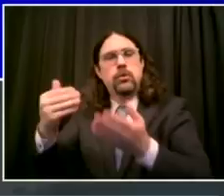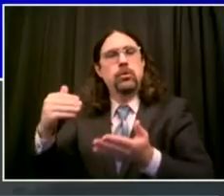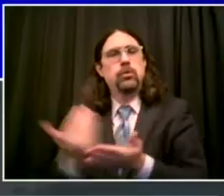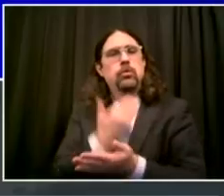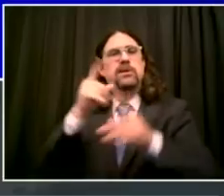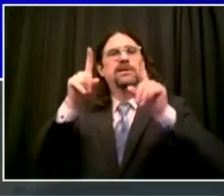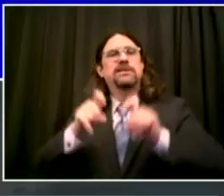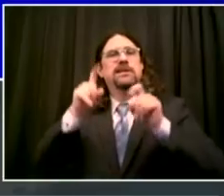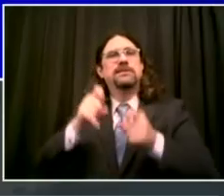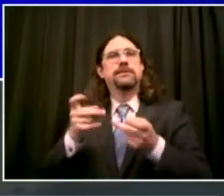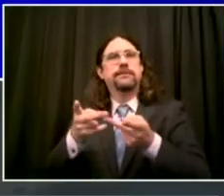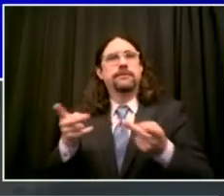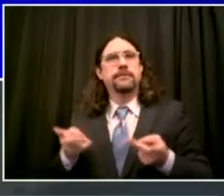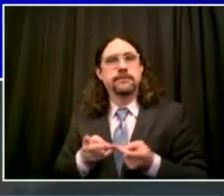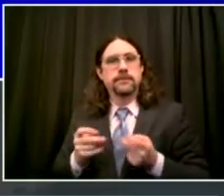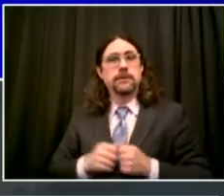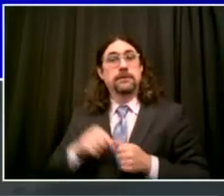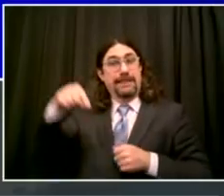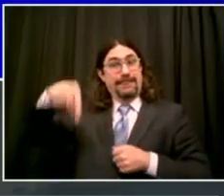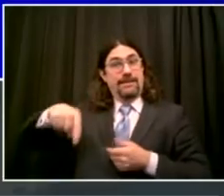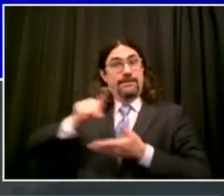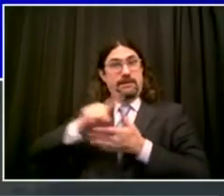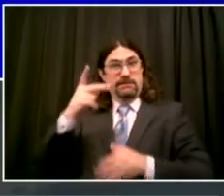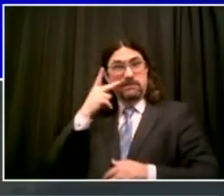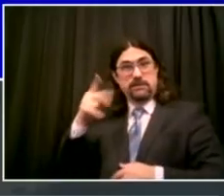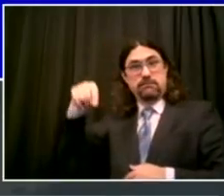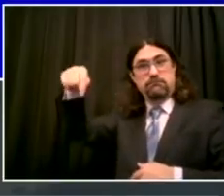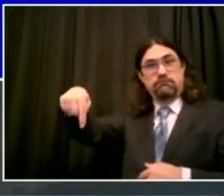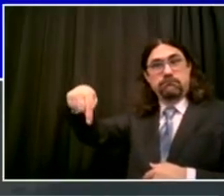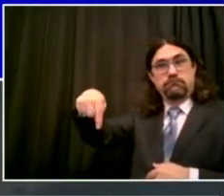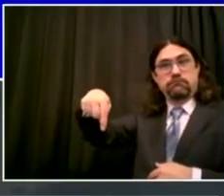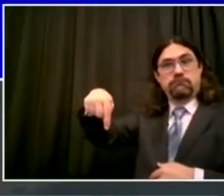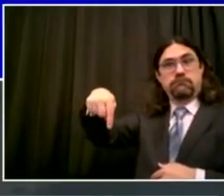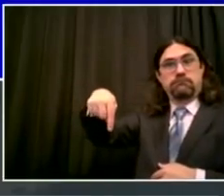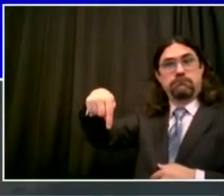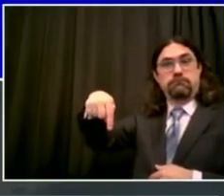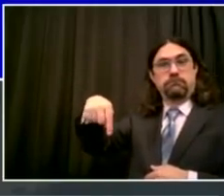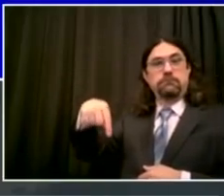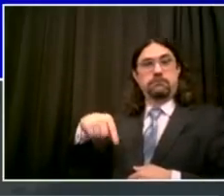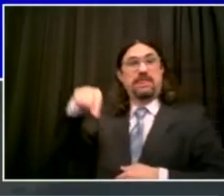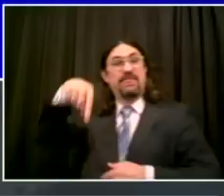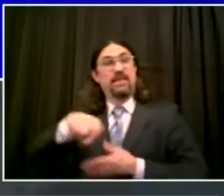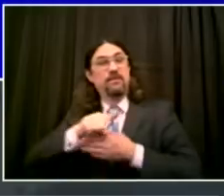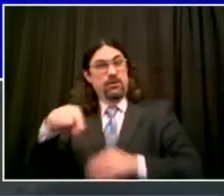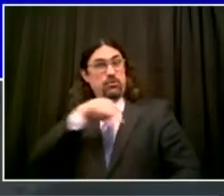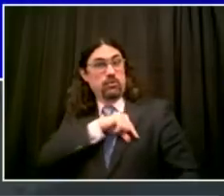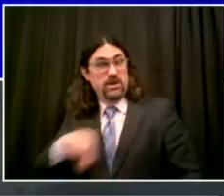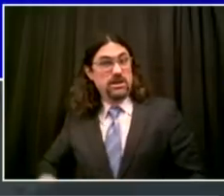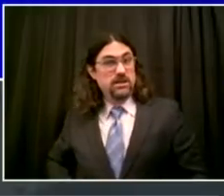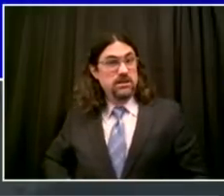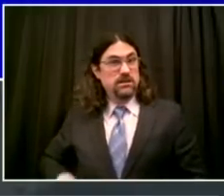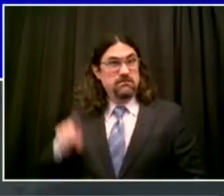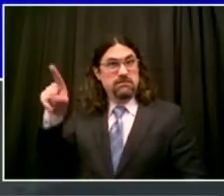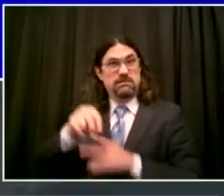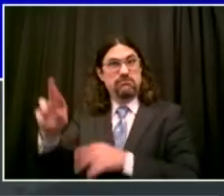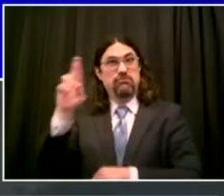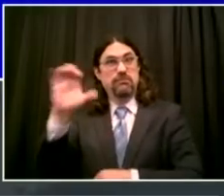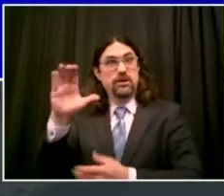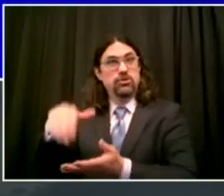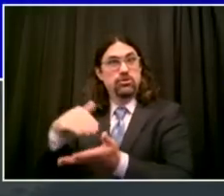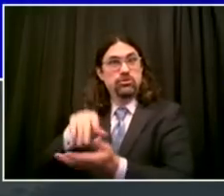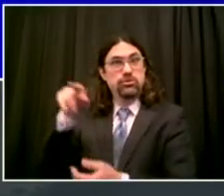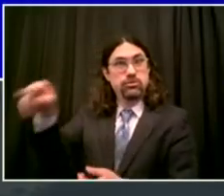in Queens. In the week of June 1st, 5 more will open in Queens and the Bronx. The week of June 8th, 2 more in Brooklyn. And